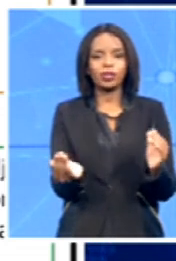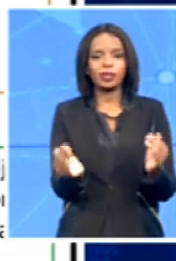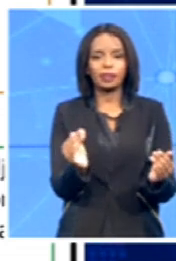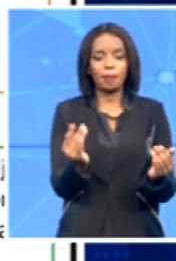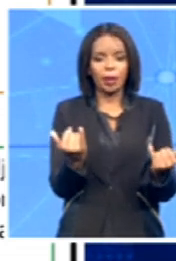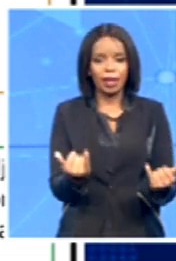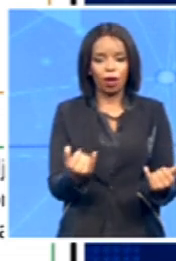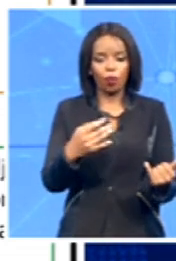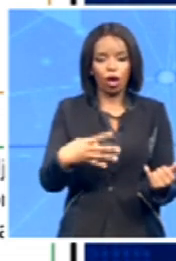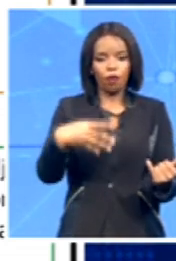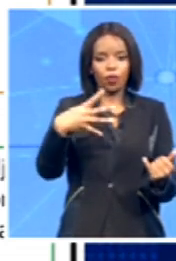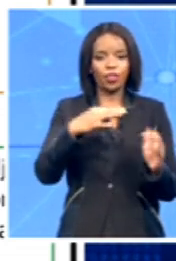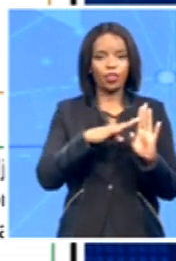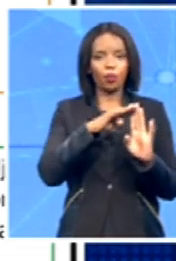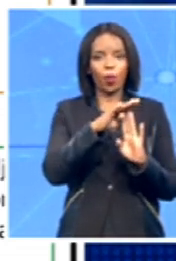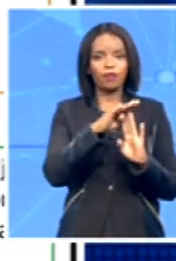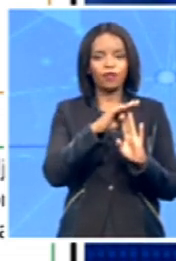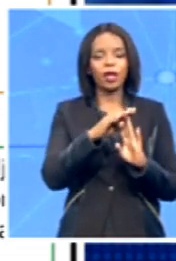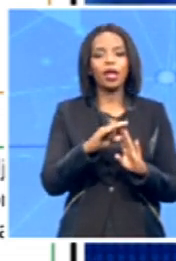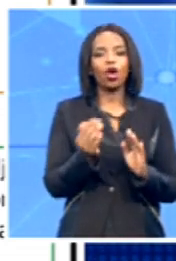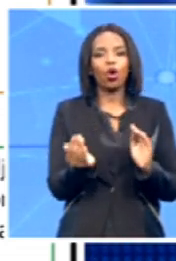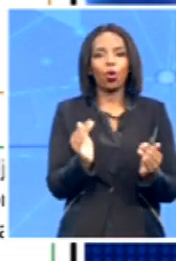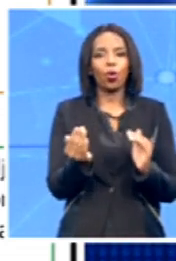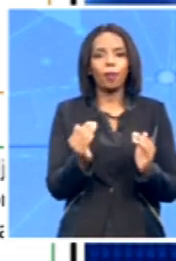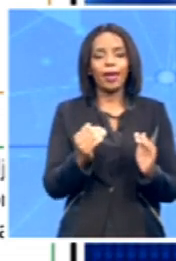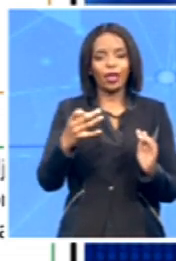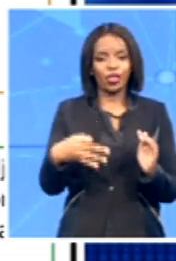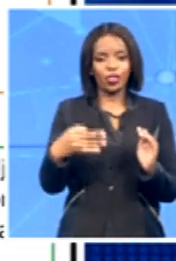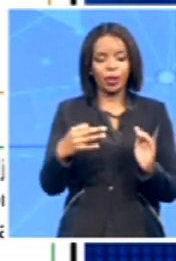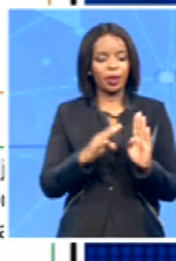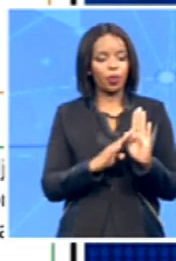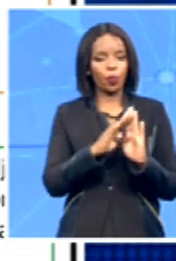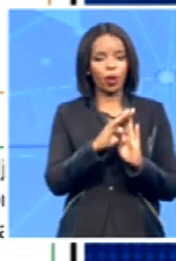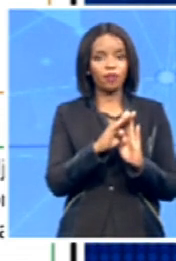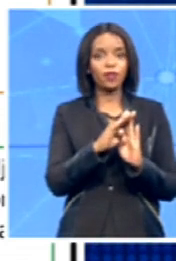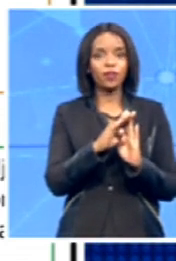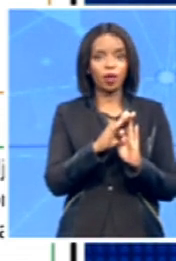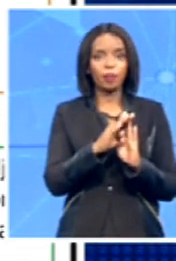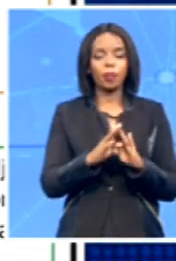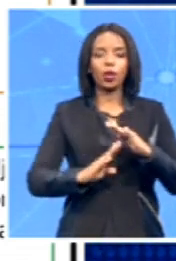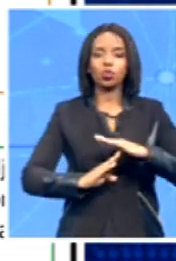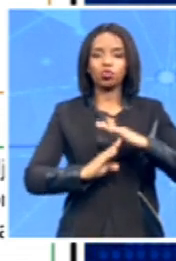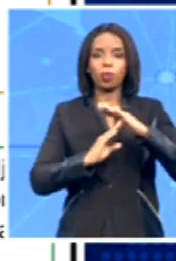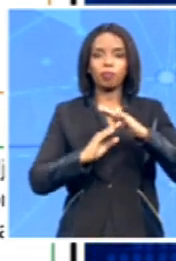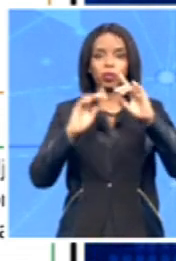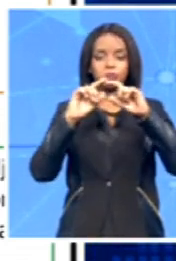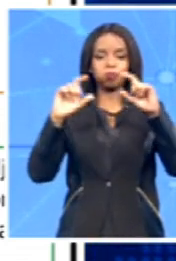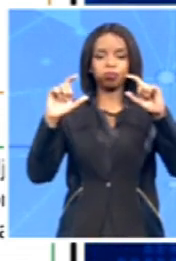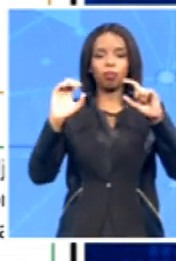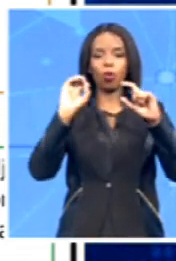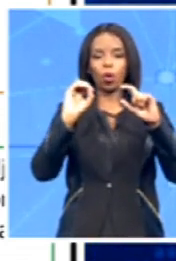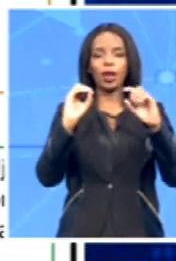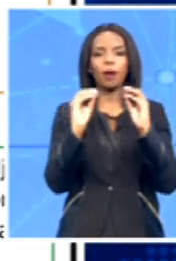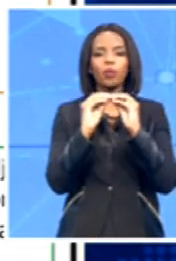wave. And the top column, the blue circled one, is death or admission